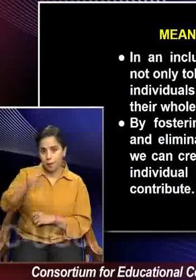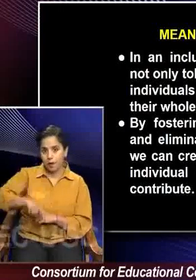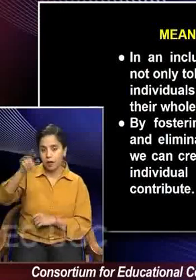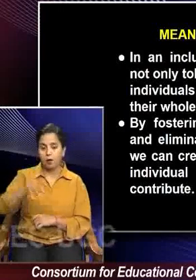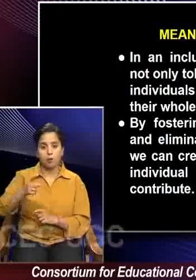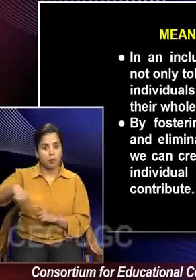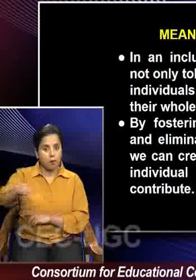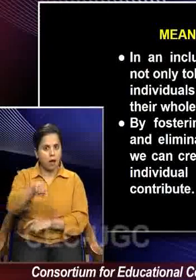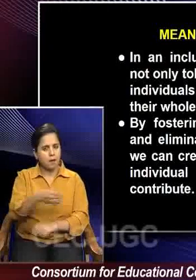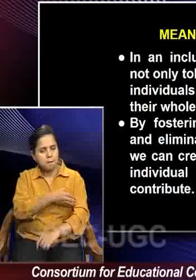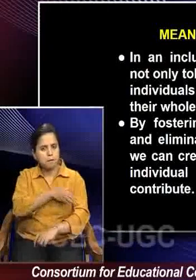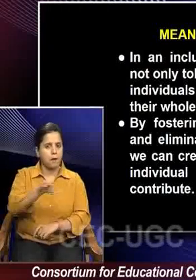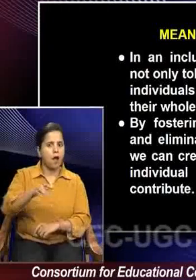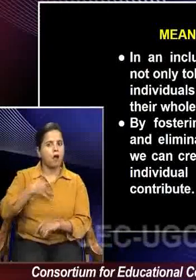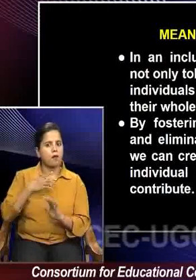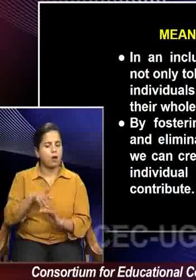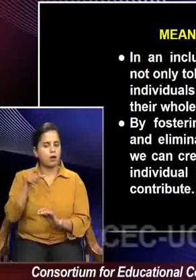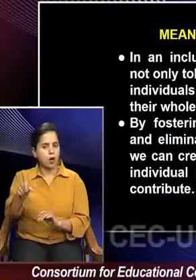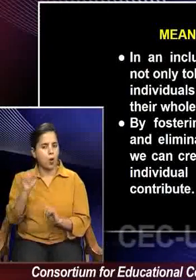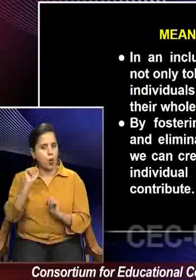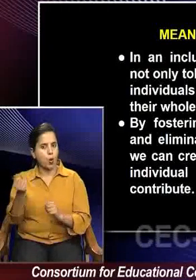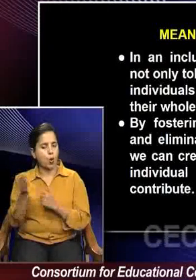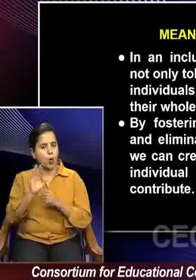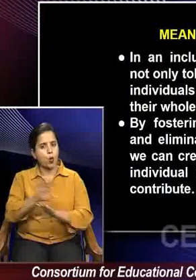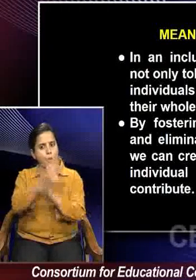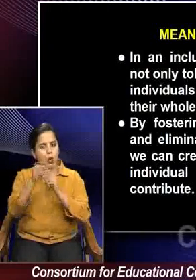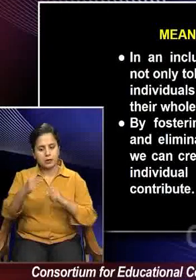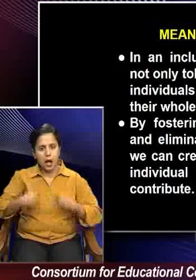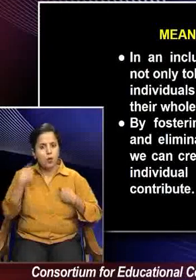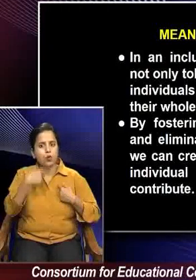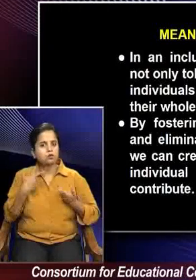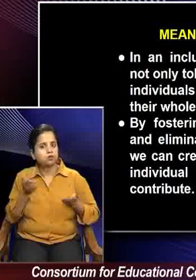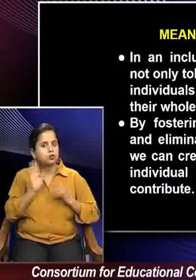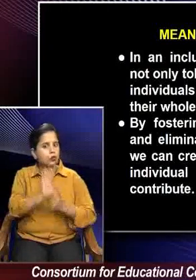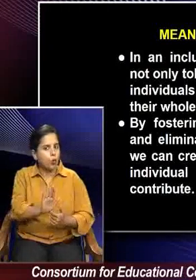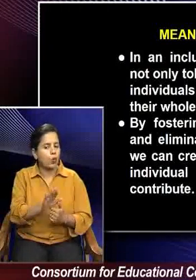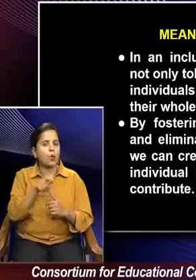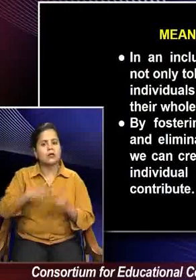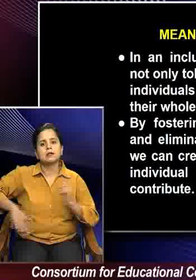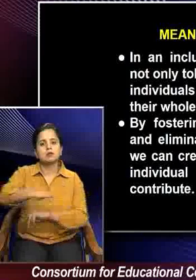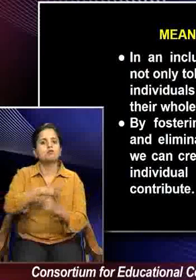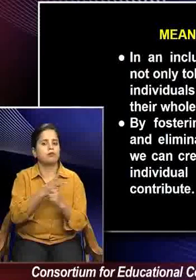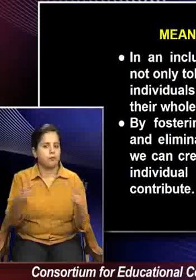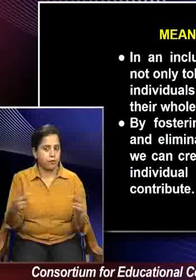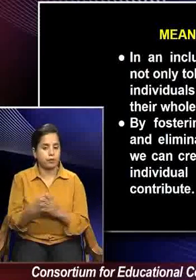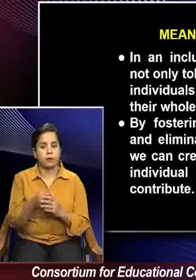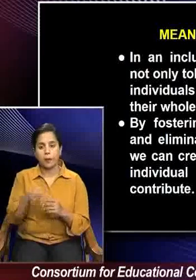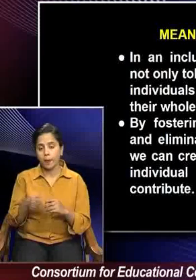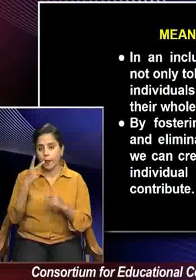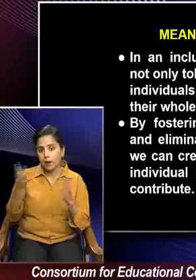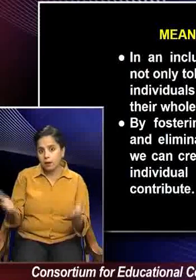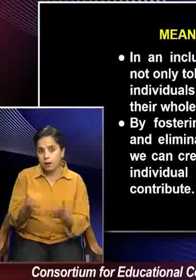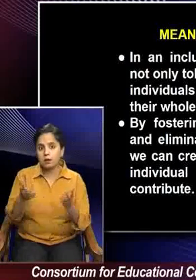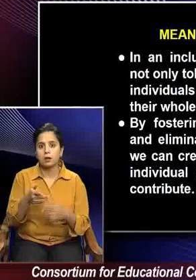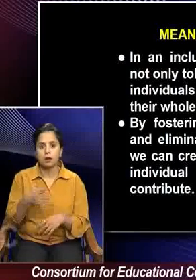are empowered to bring their whole self to the various spaces. By fostering a